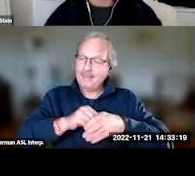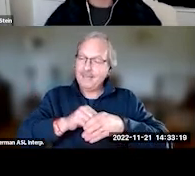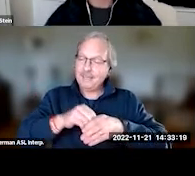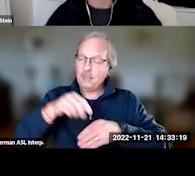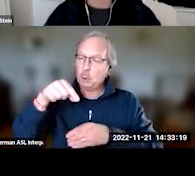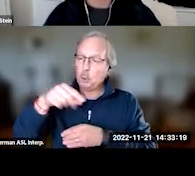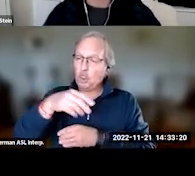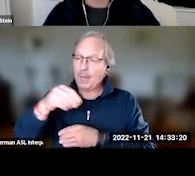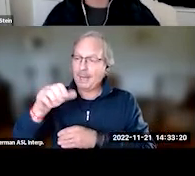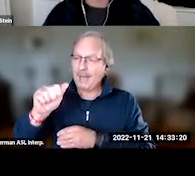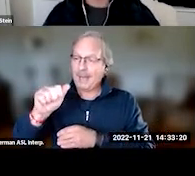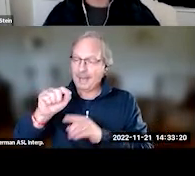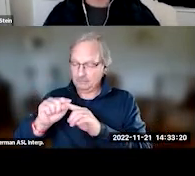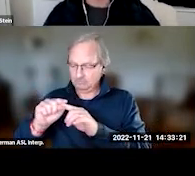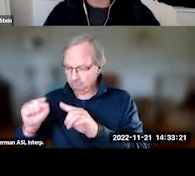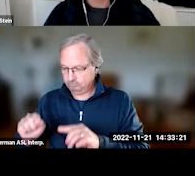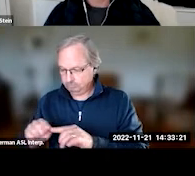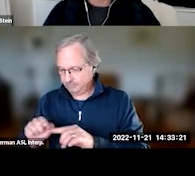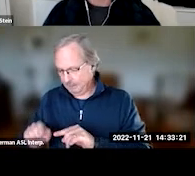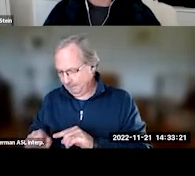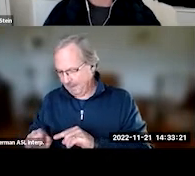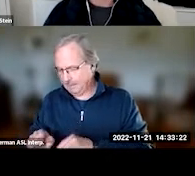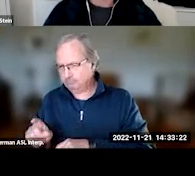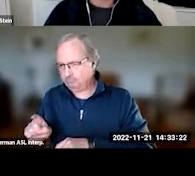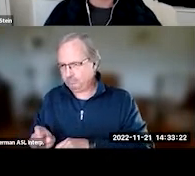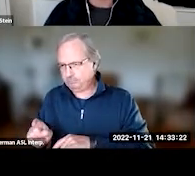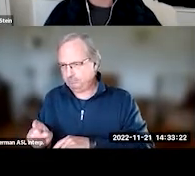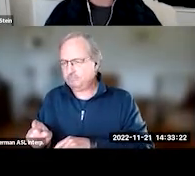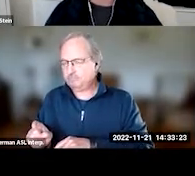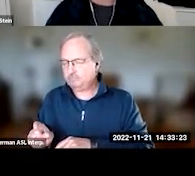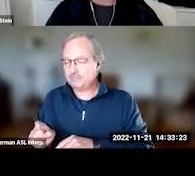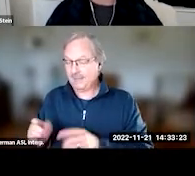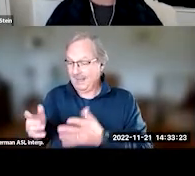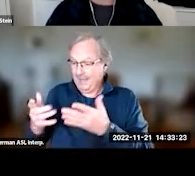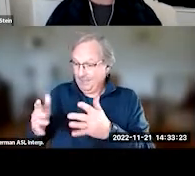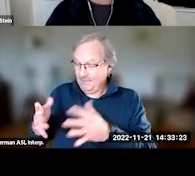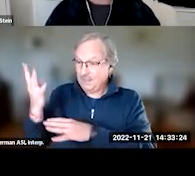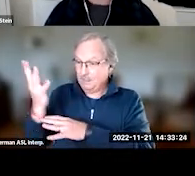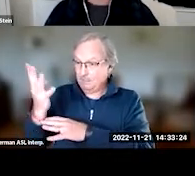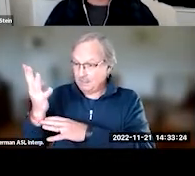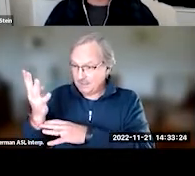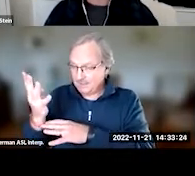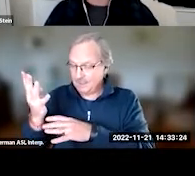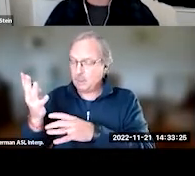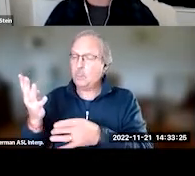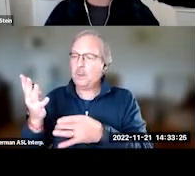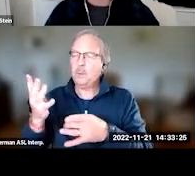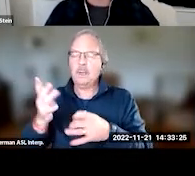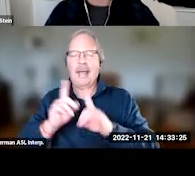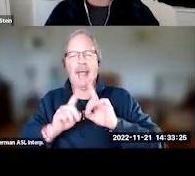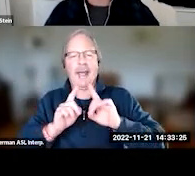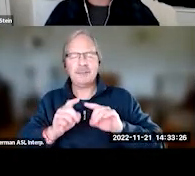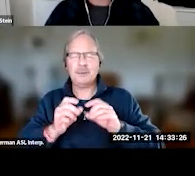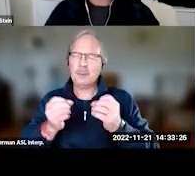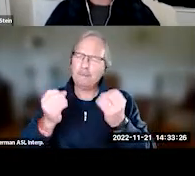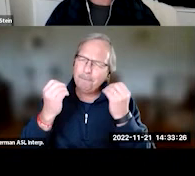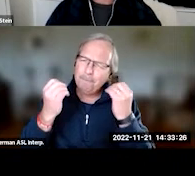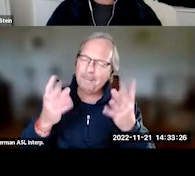Q&A pod found at the bottom of your screen. At the conclusion of the presentations, we will address as many questions as we are